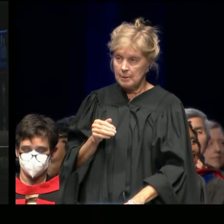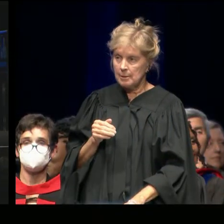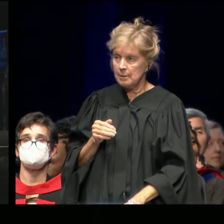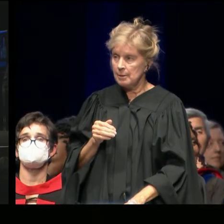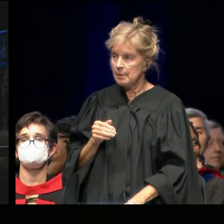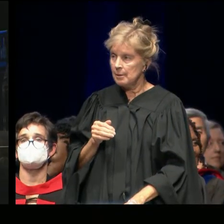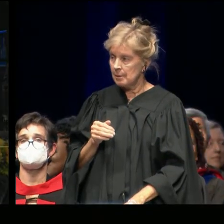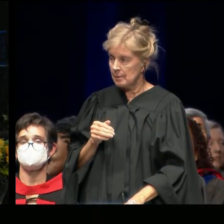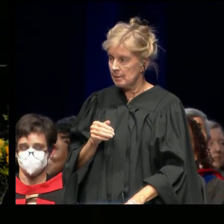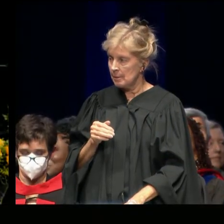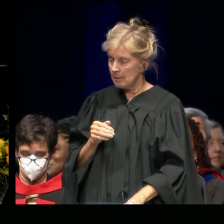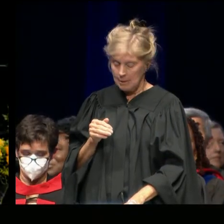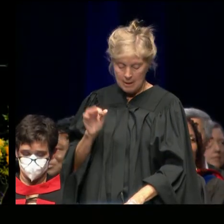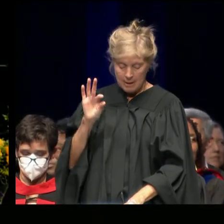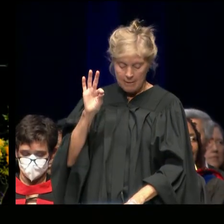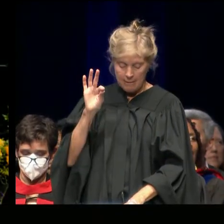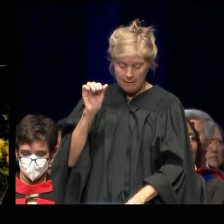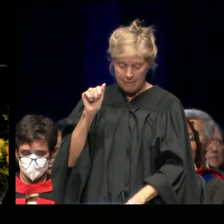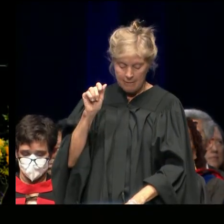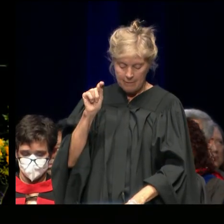Fatima Khan.